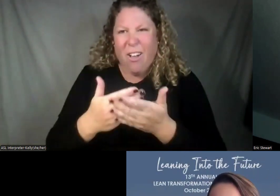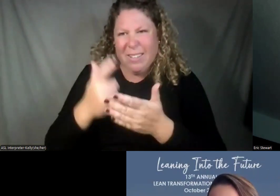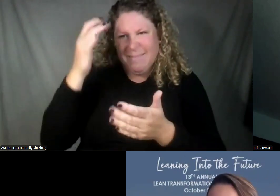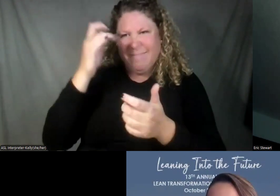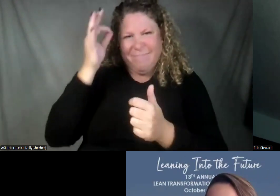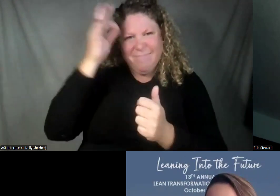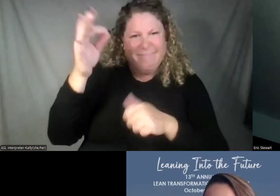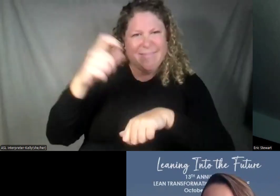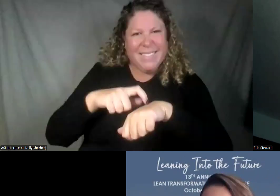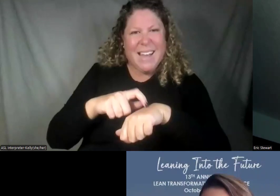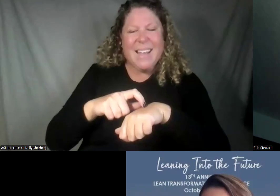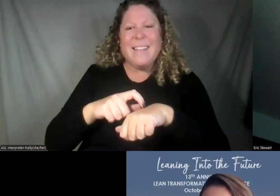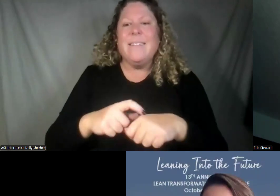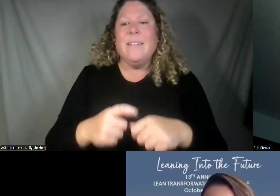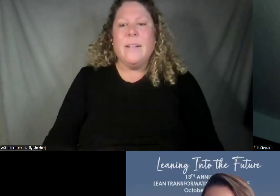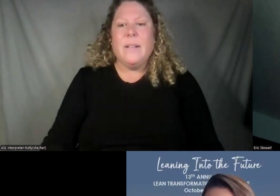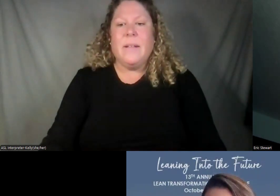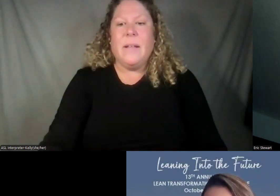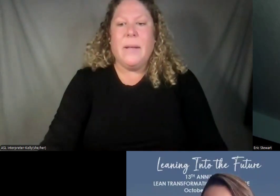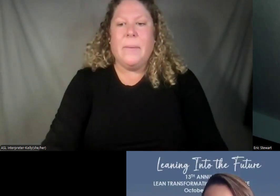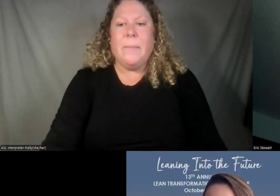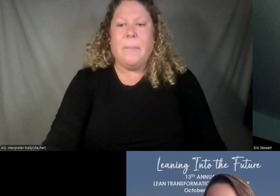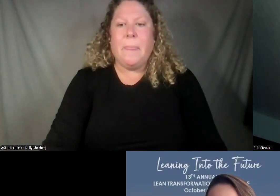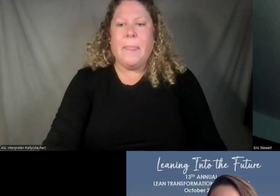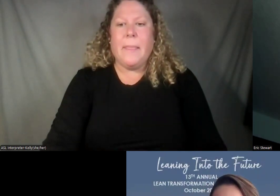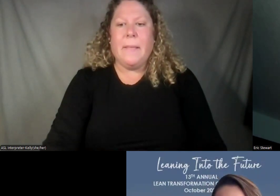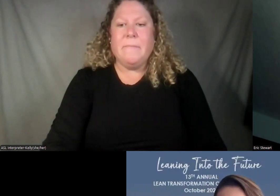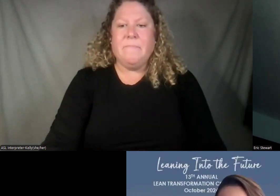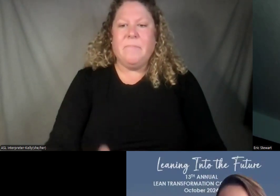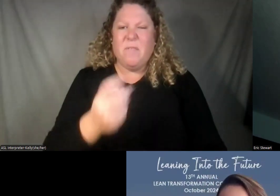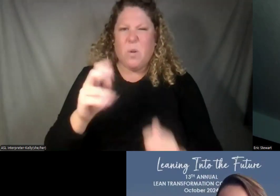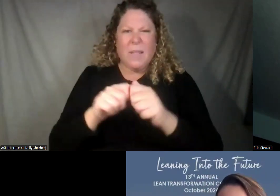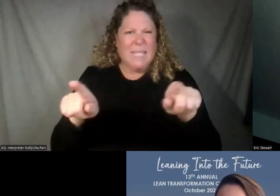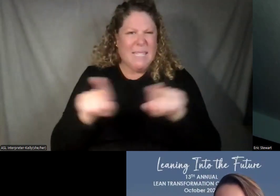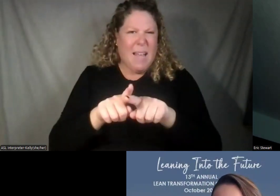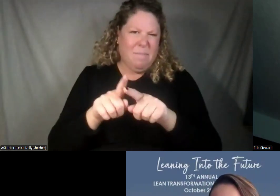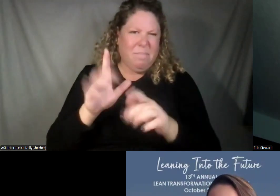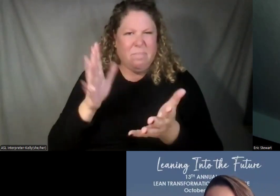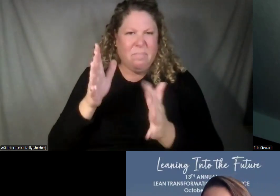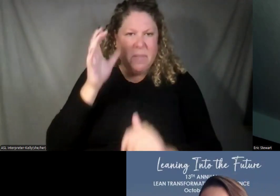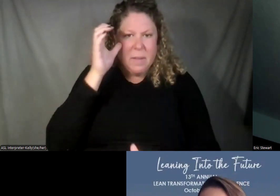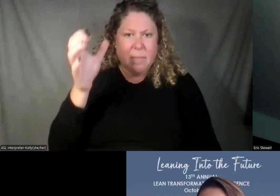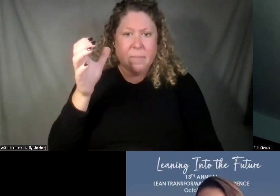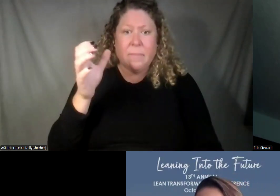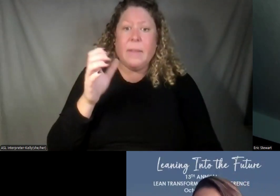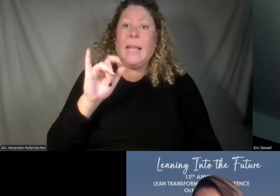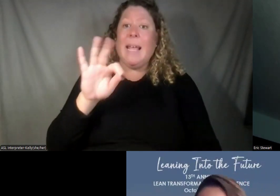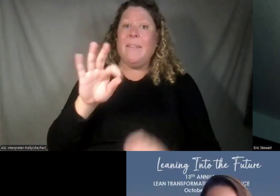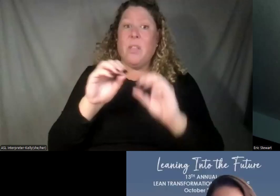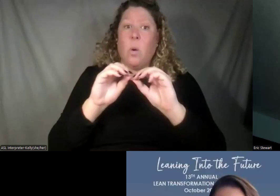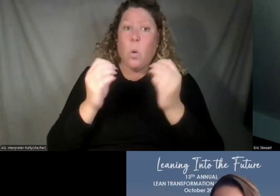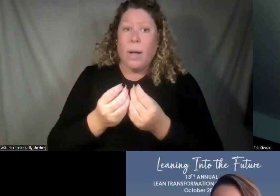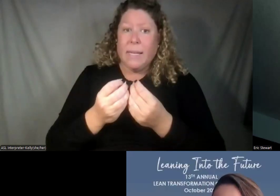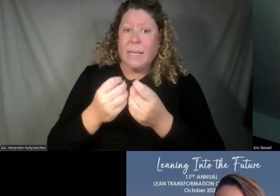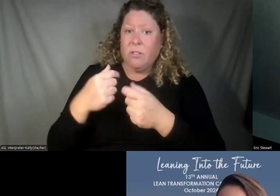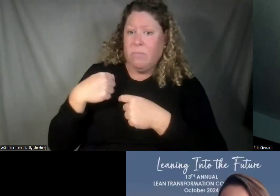but there are a few with this reoccurring theme. So, how do you suggest organizations that have historically been